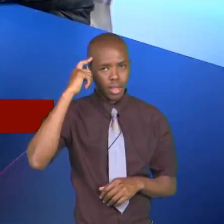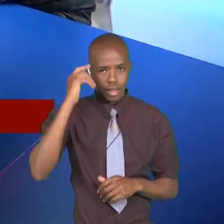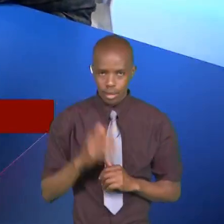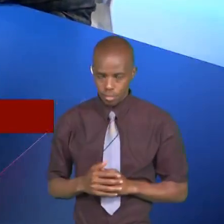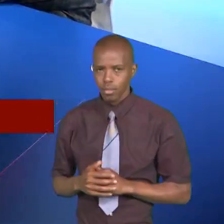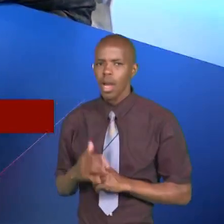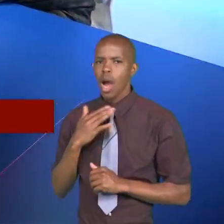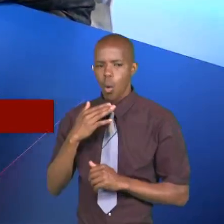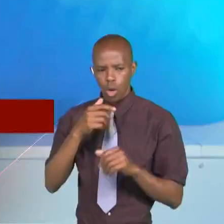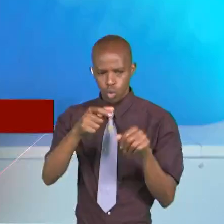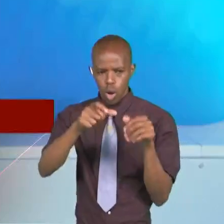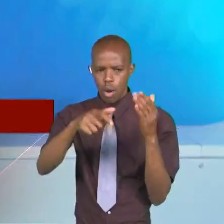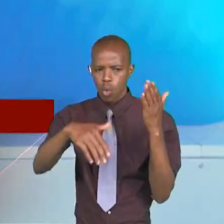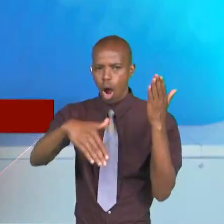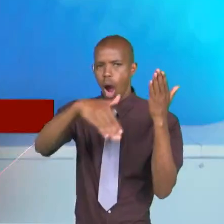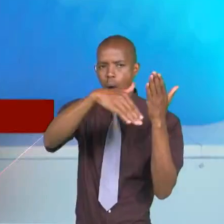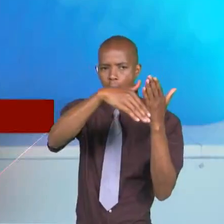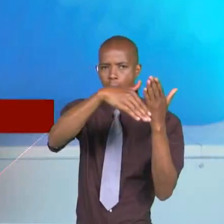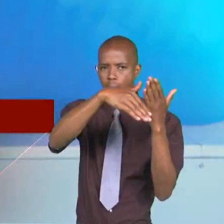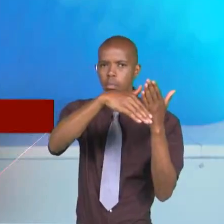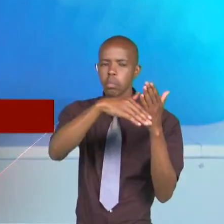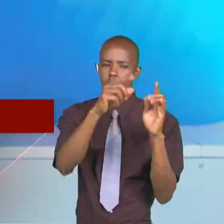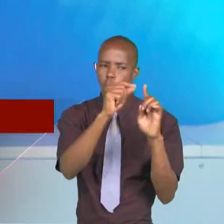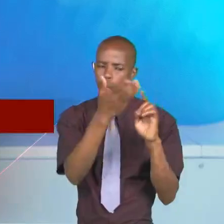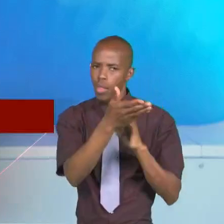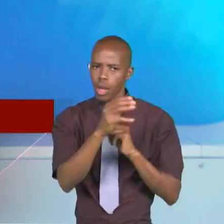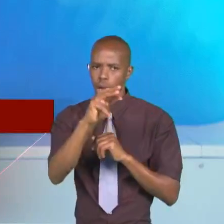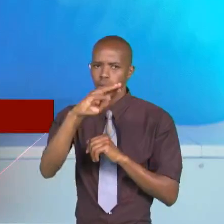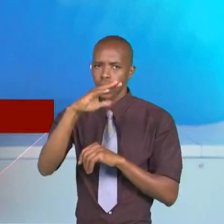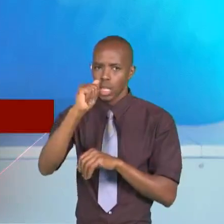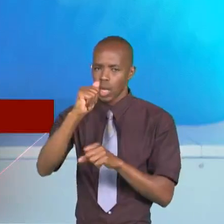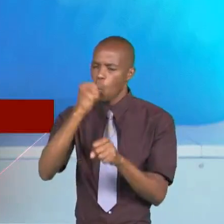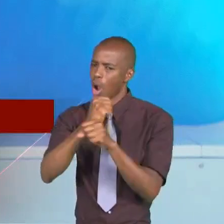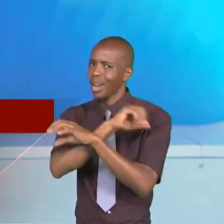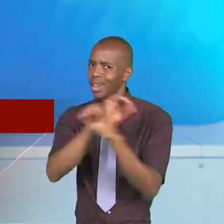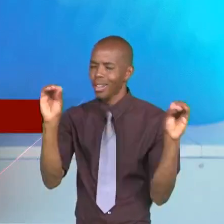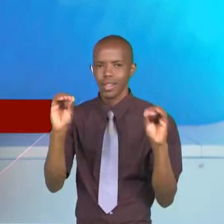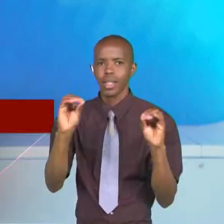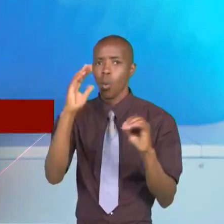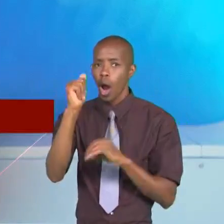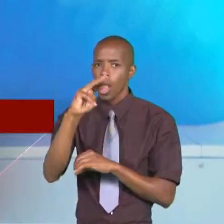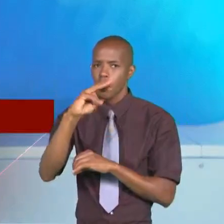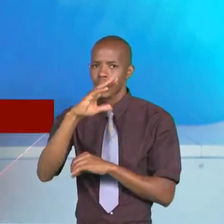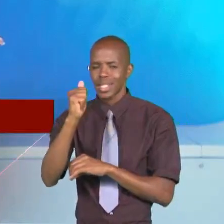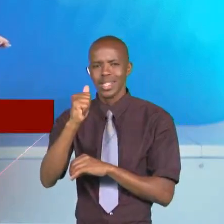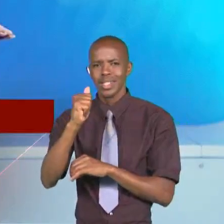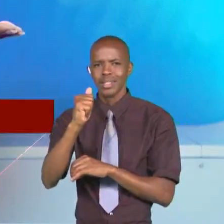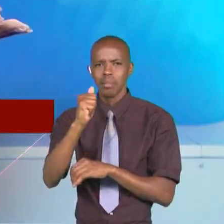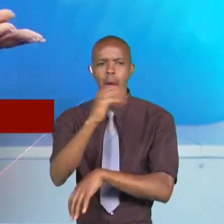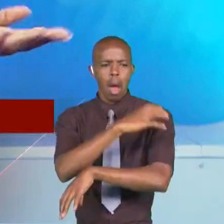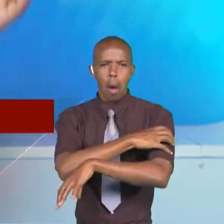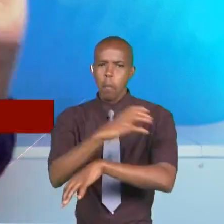to add on to what he's spoken about, and I think the reason why the MCAs are not doing their job per se is because MCAs are pretty much powerless. You